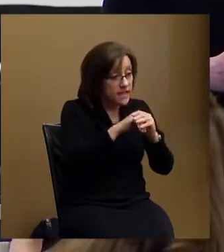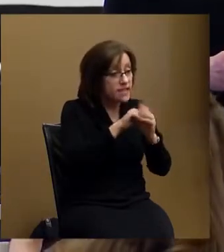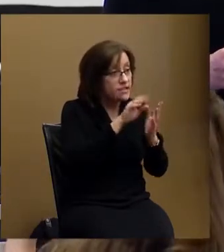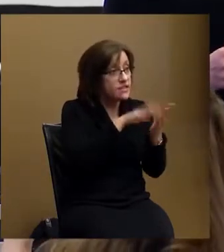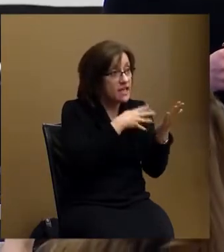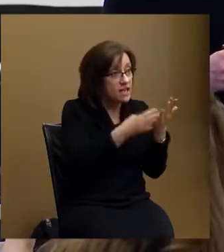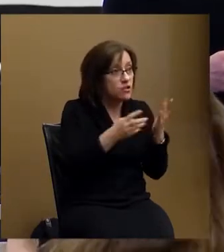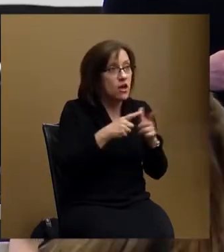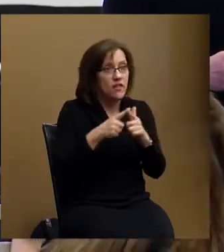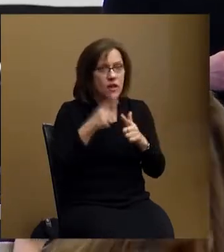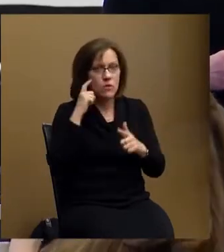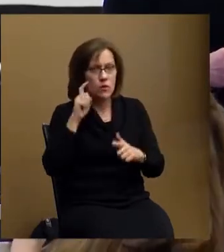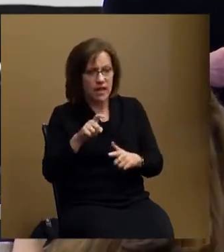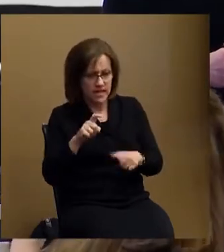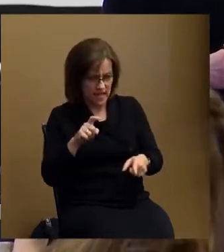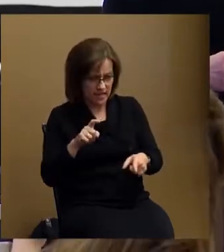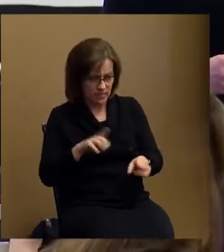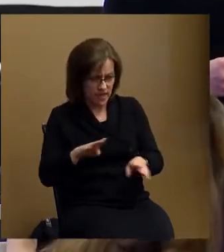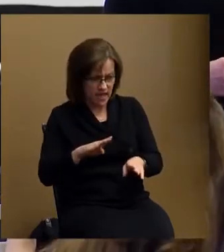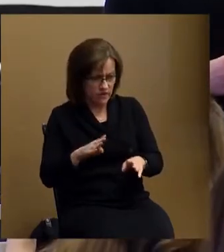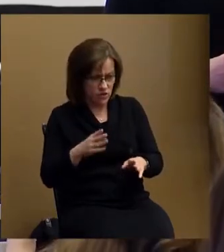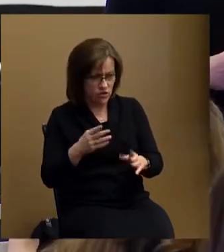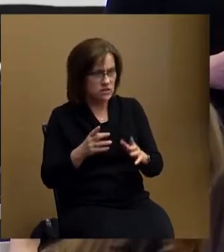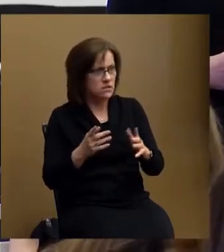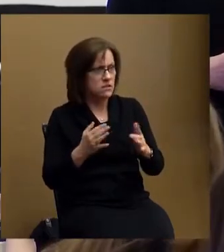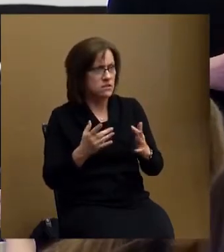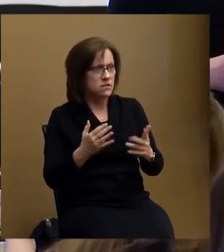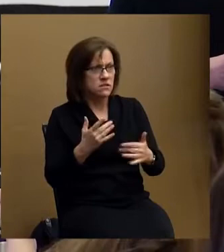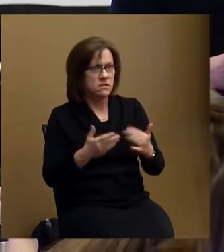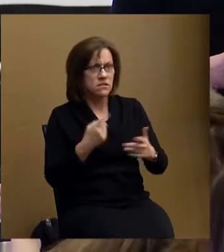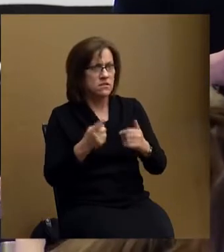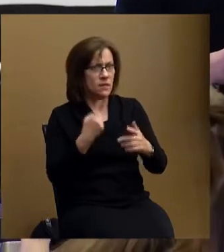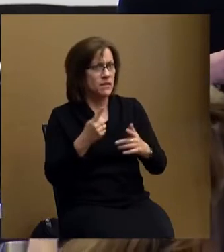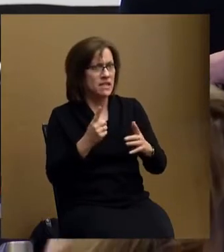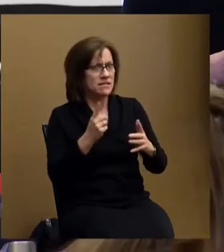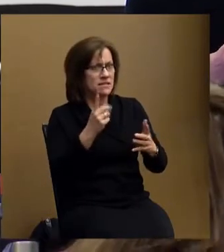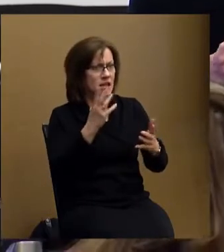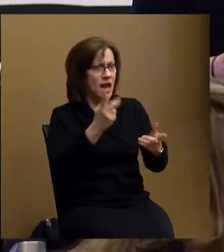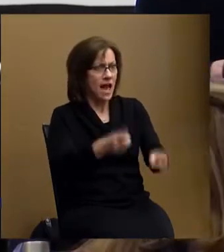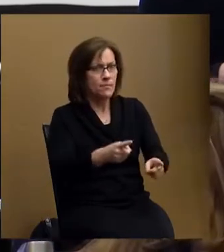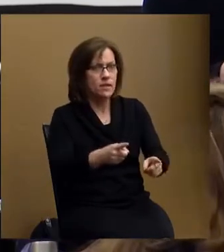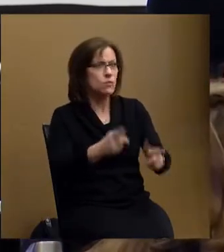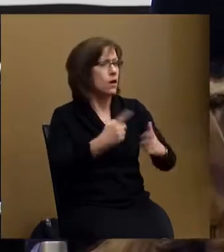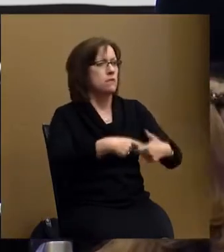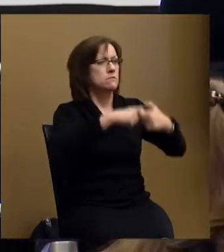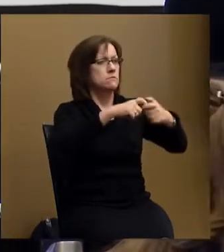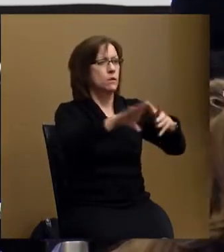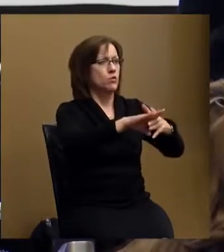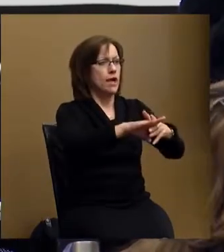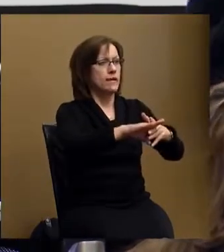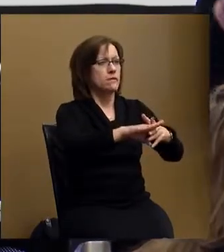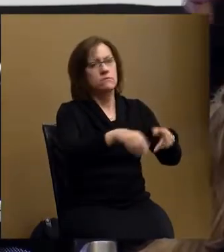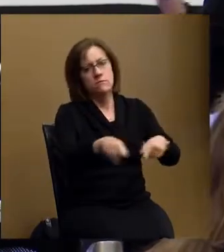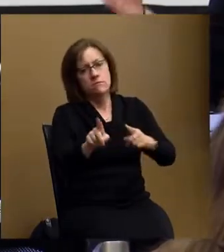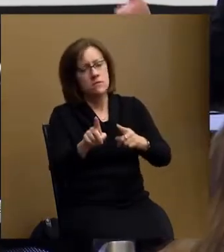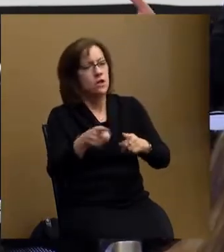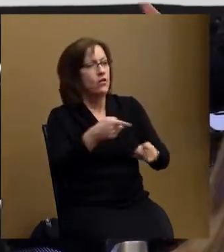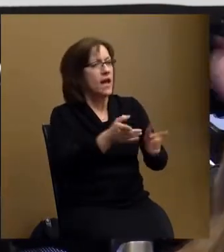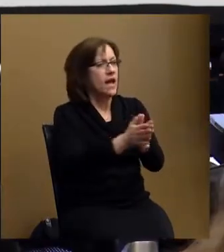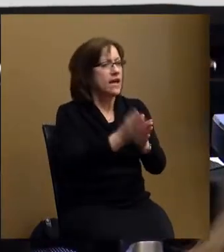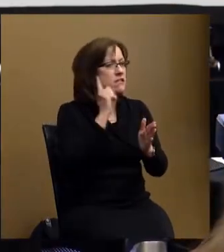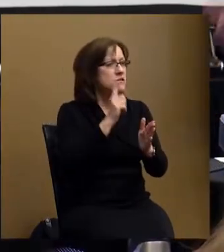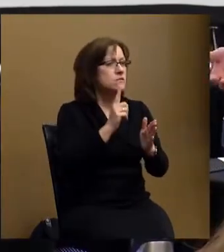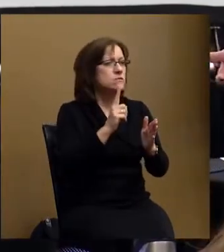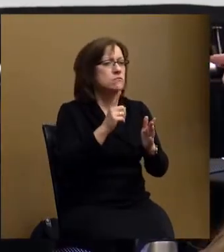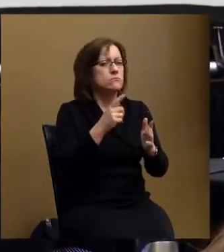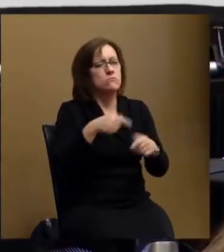there's something coming, we'll give a break, or she does sometimes request a break. Okay, so she just said there's sensory time built into the